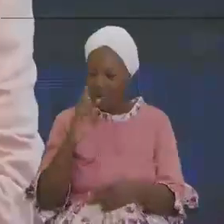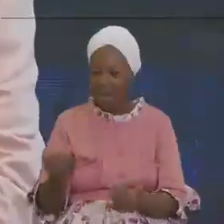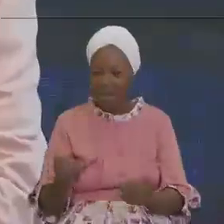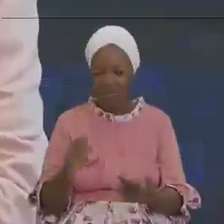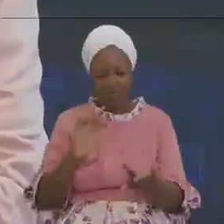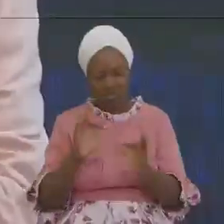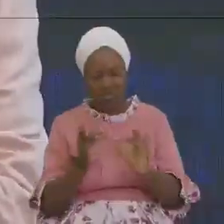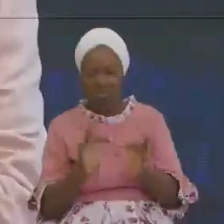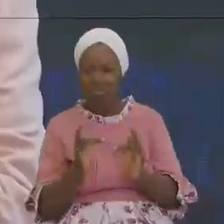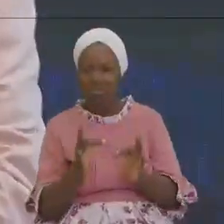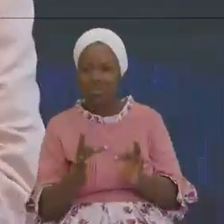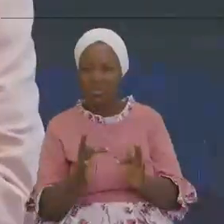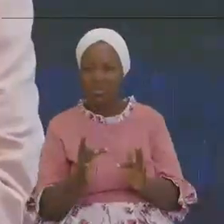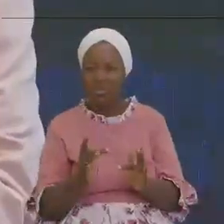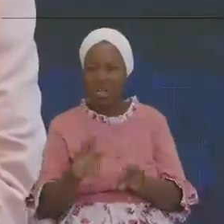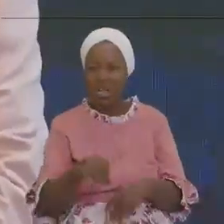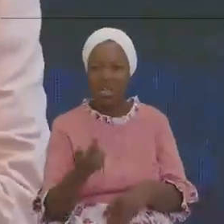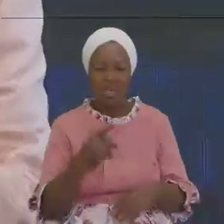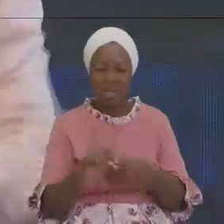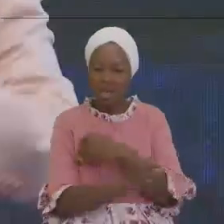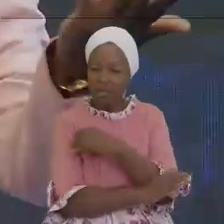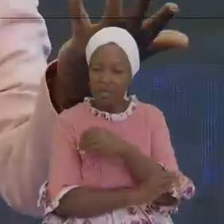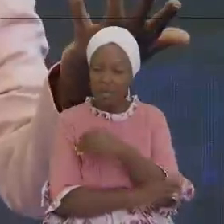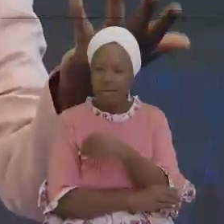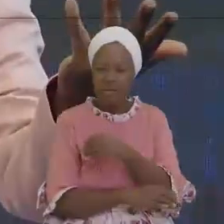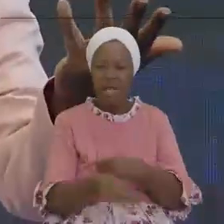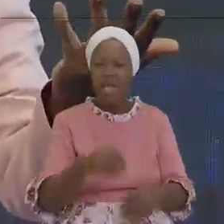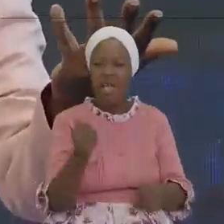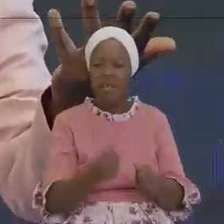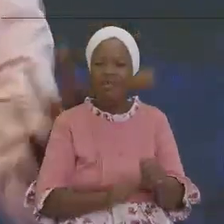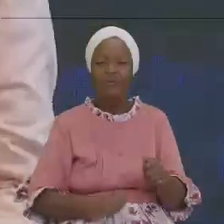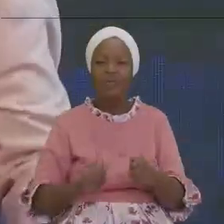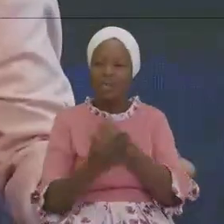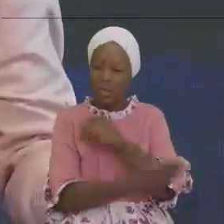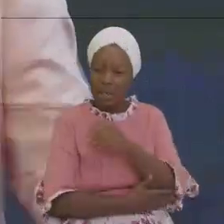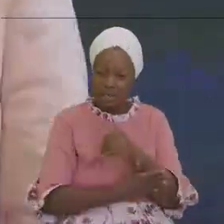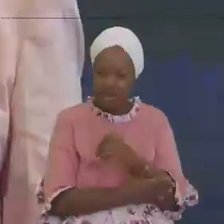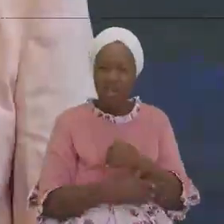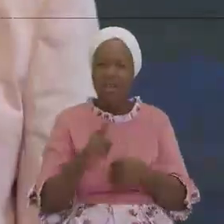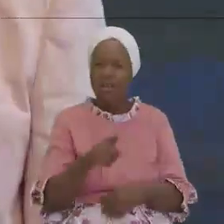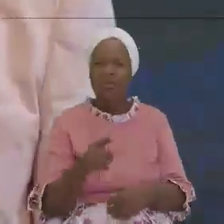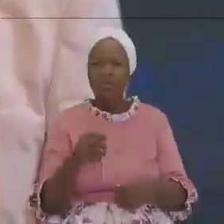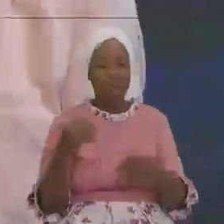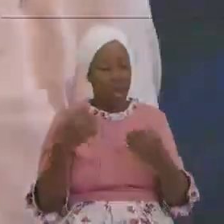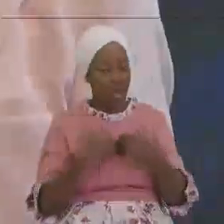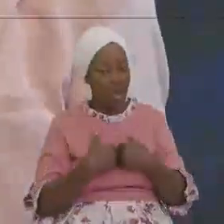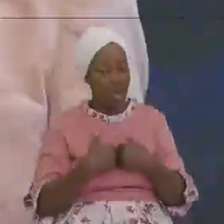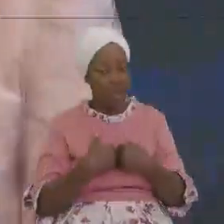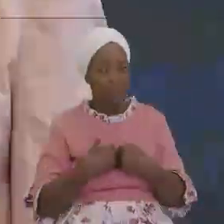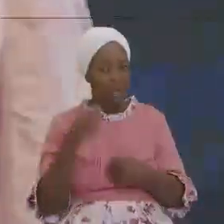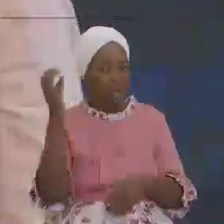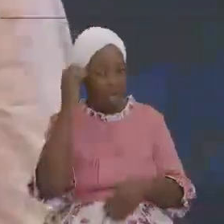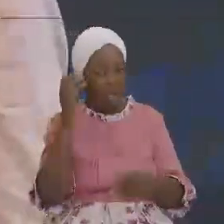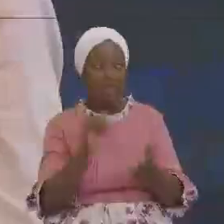online, any country, every country, you've heard is calling you.